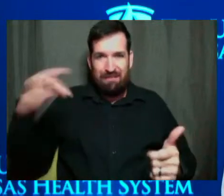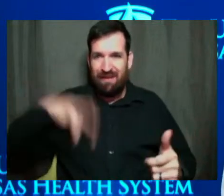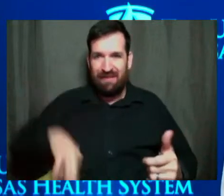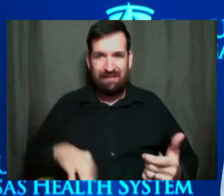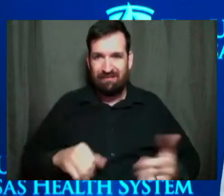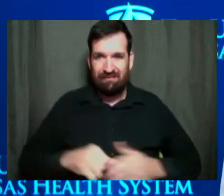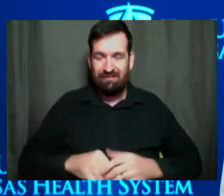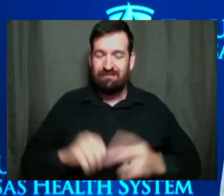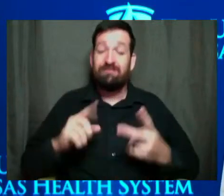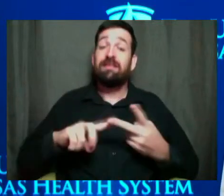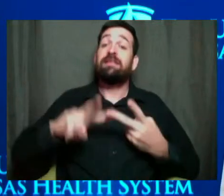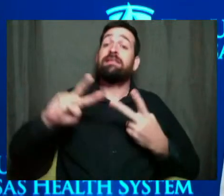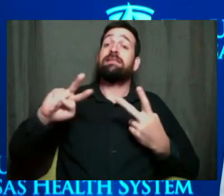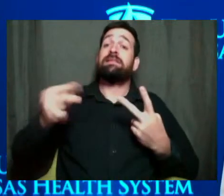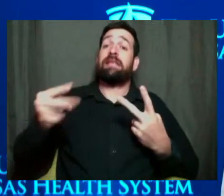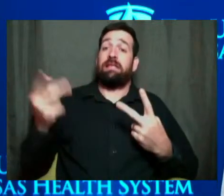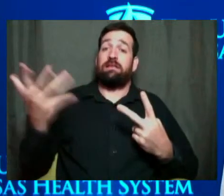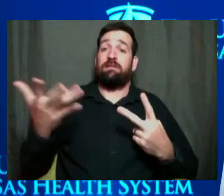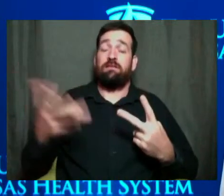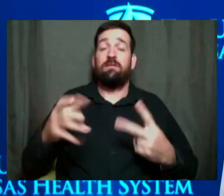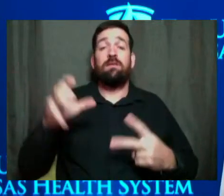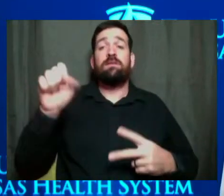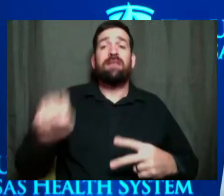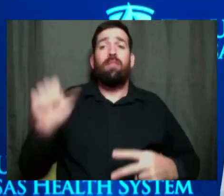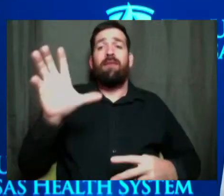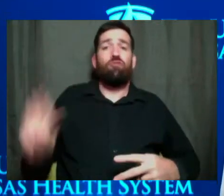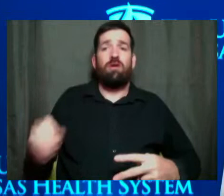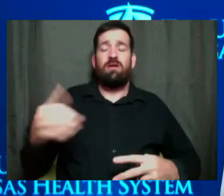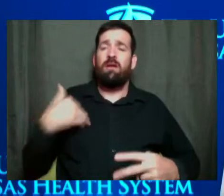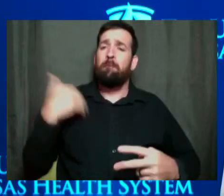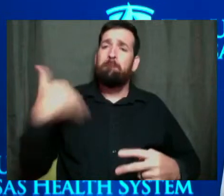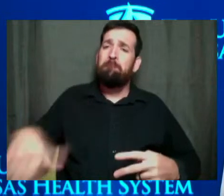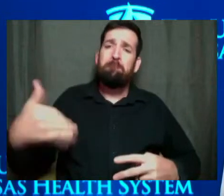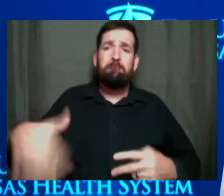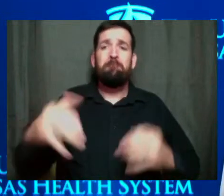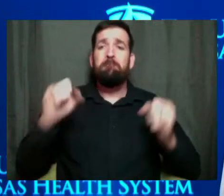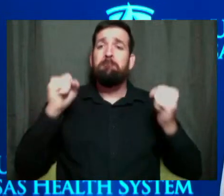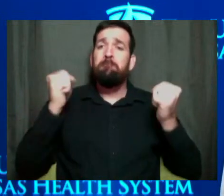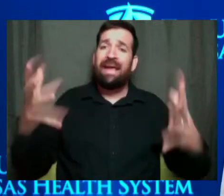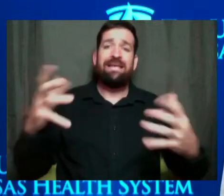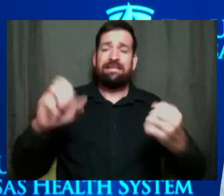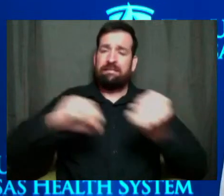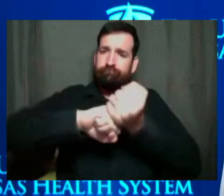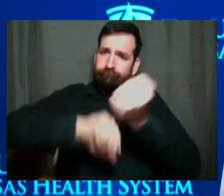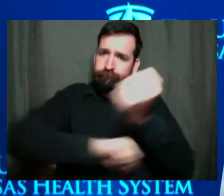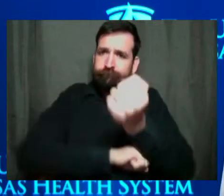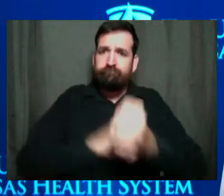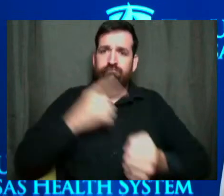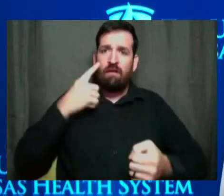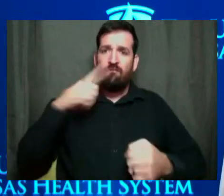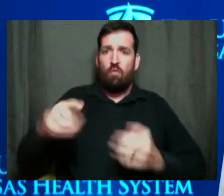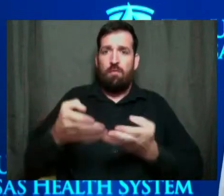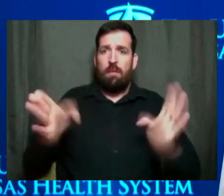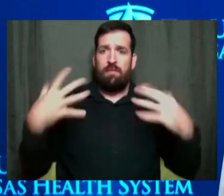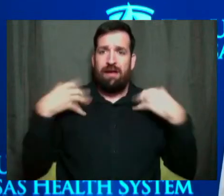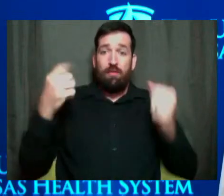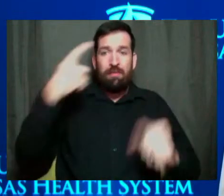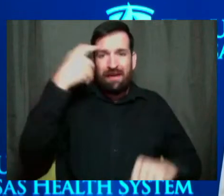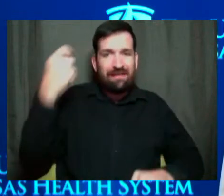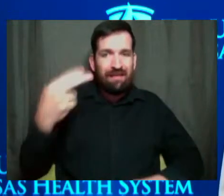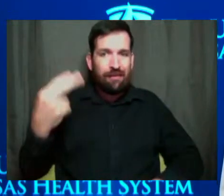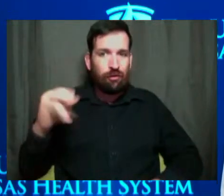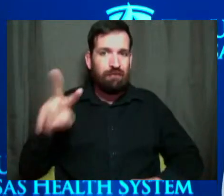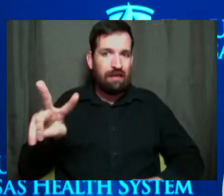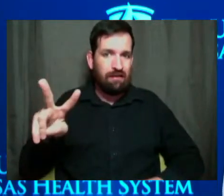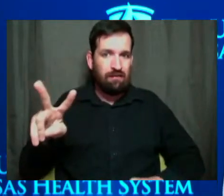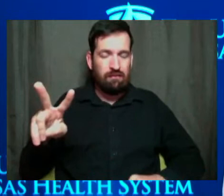to be made, South Africa has an amazing infrastructure because of HIV for public health. So they have all this information. And what they know are a couple things. First